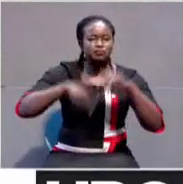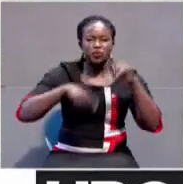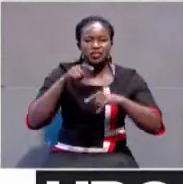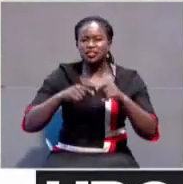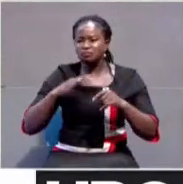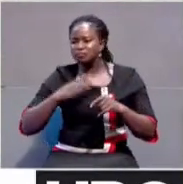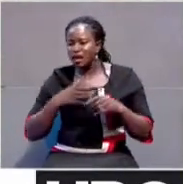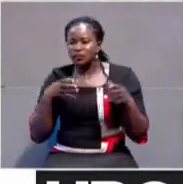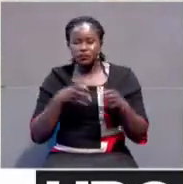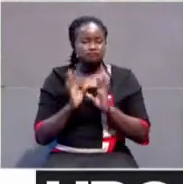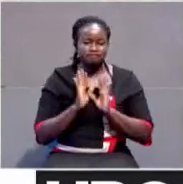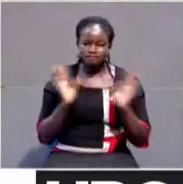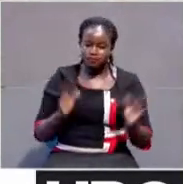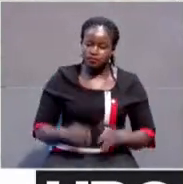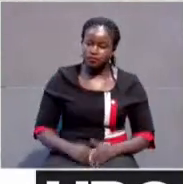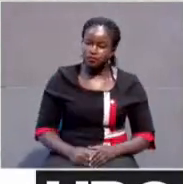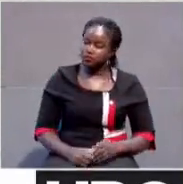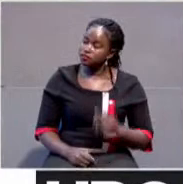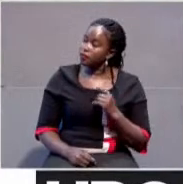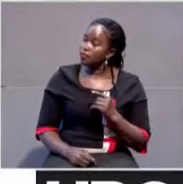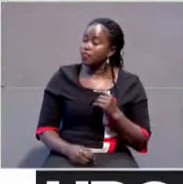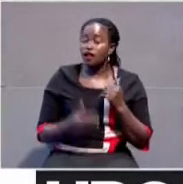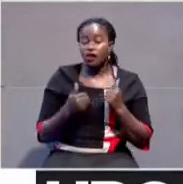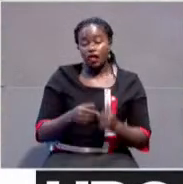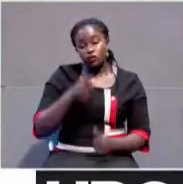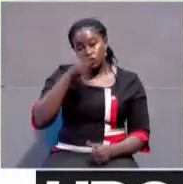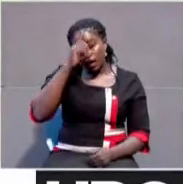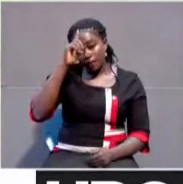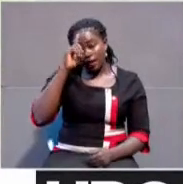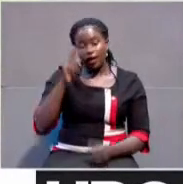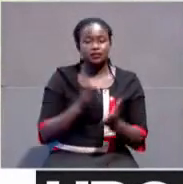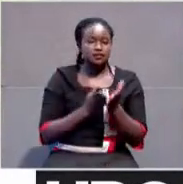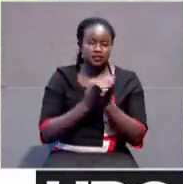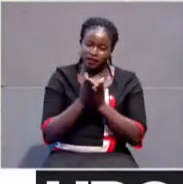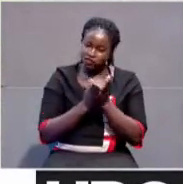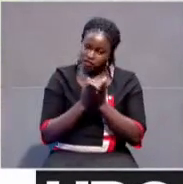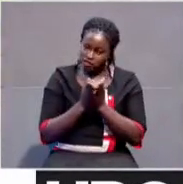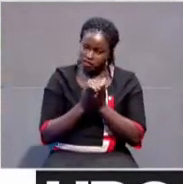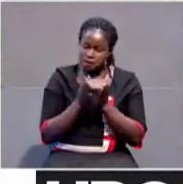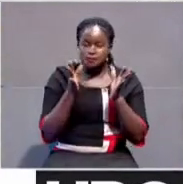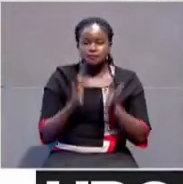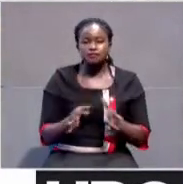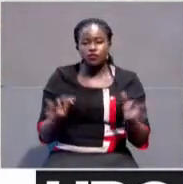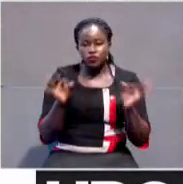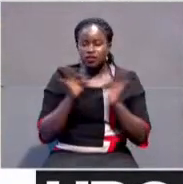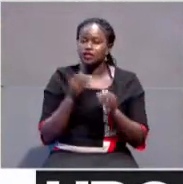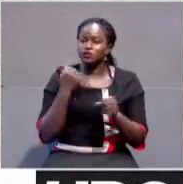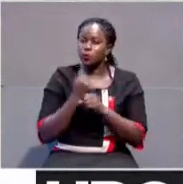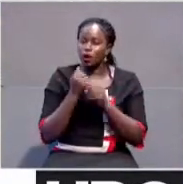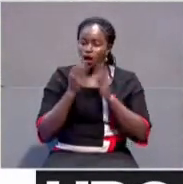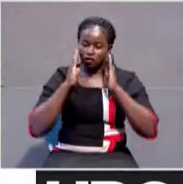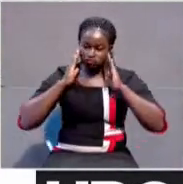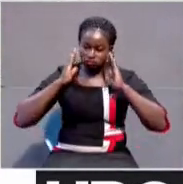in the Kabaka's service to work with determination.